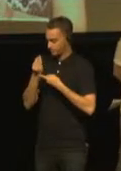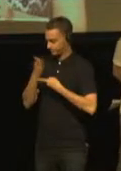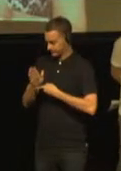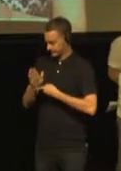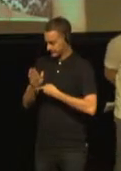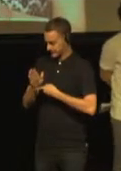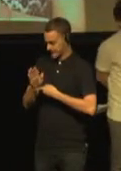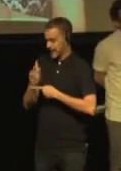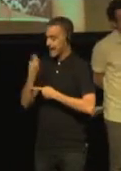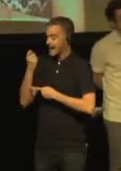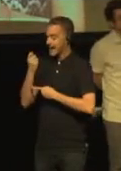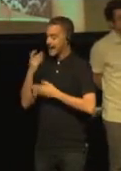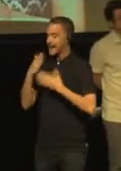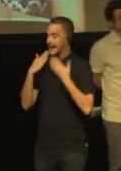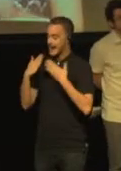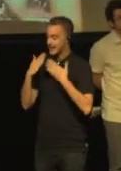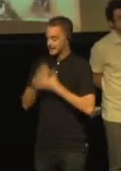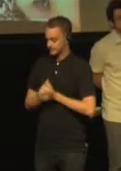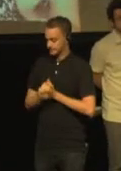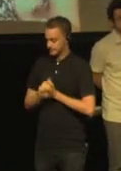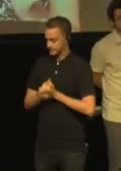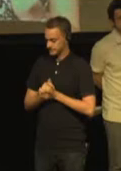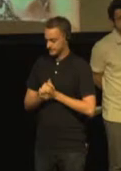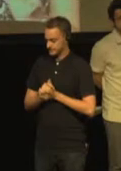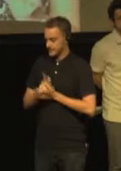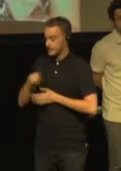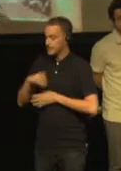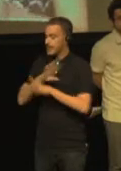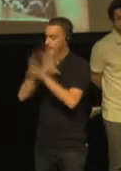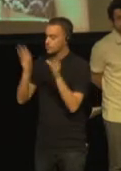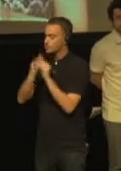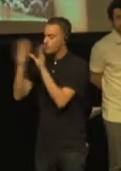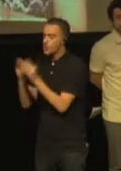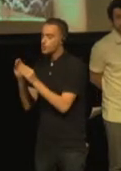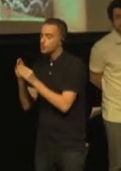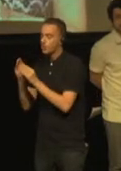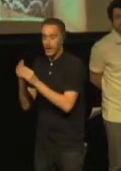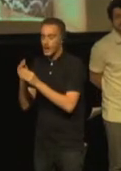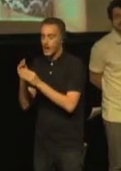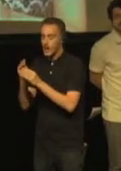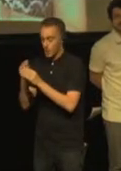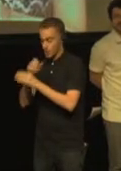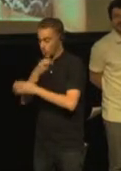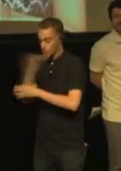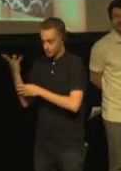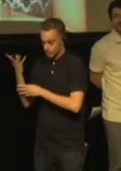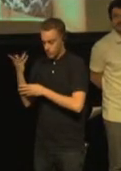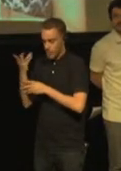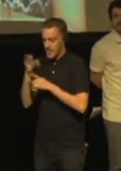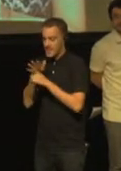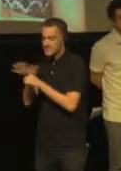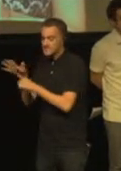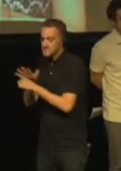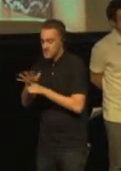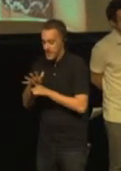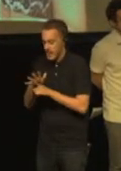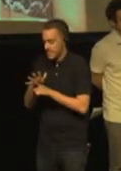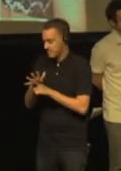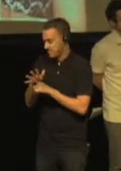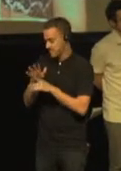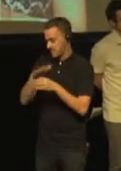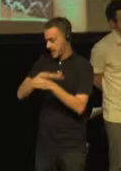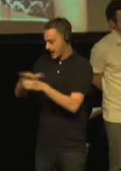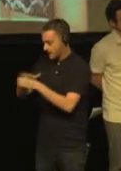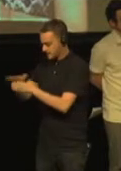there are many more findings that relate to the individual domains that you'll be able to see if you've got the report with